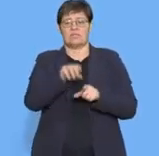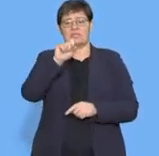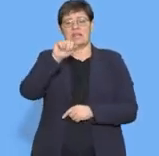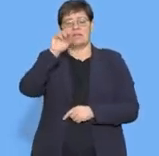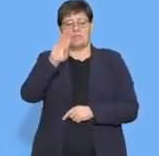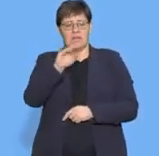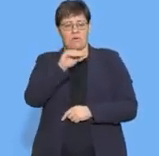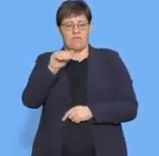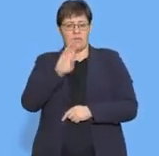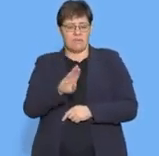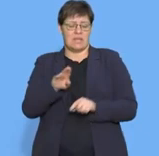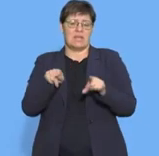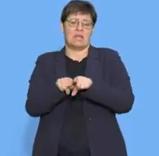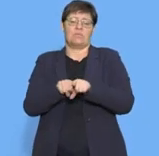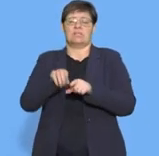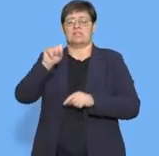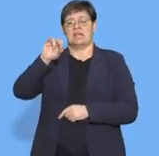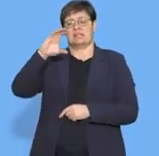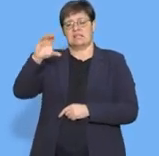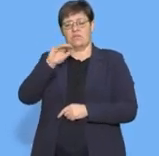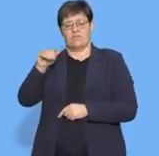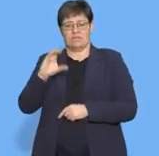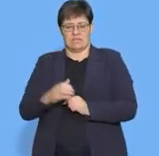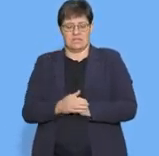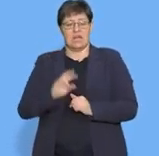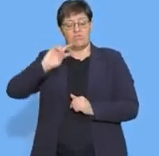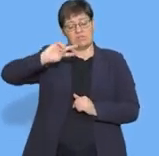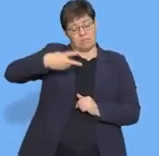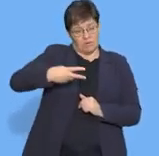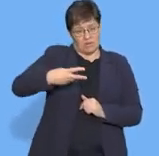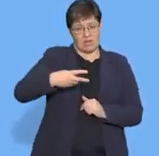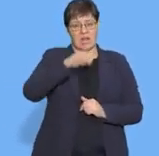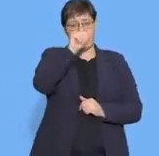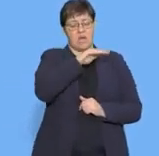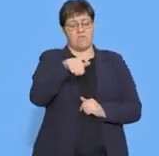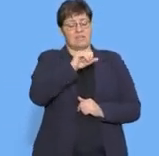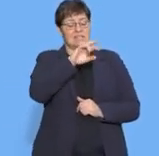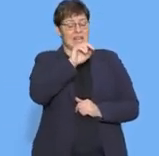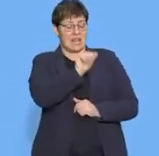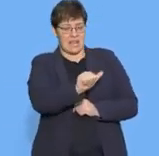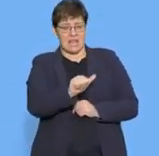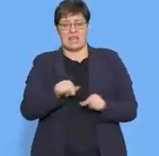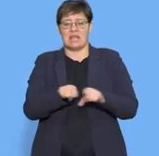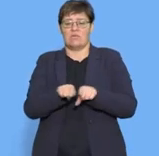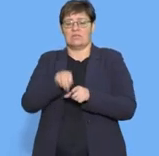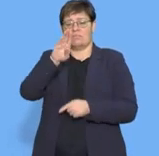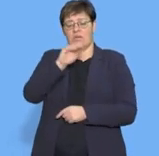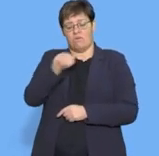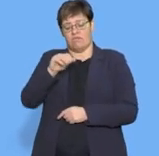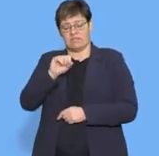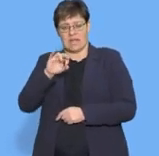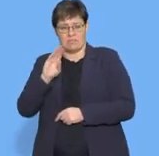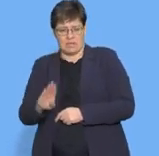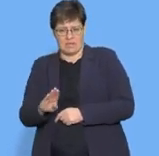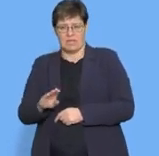over B equals to sine C over C. And the reciprocal version, A over sine A equals to B over sine